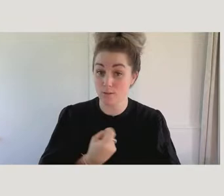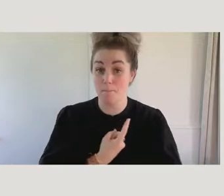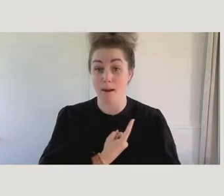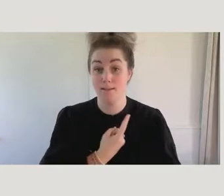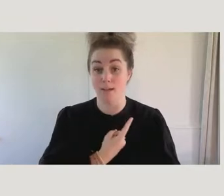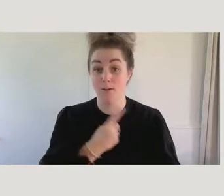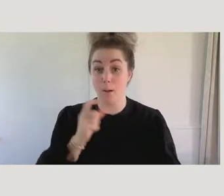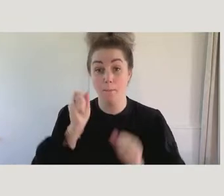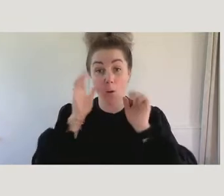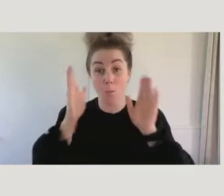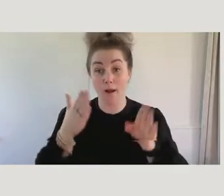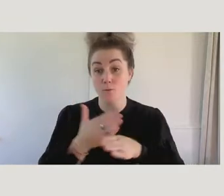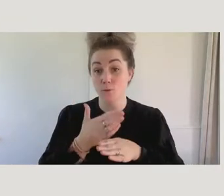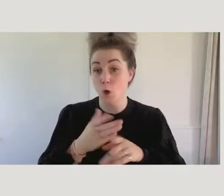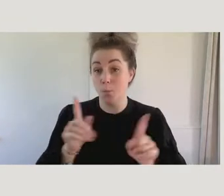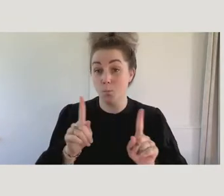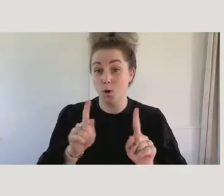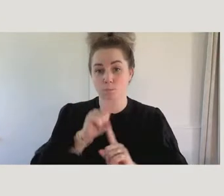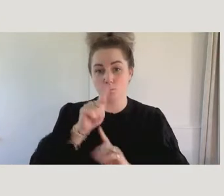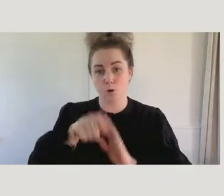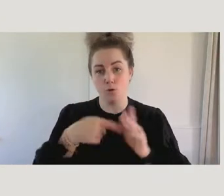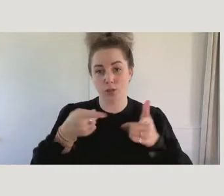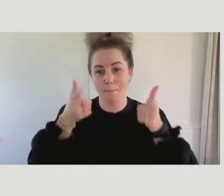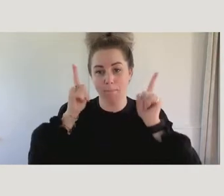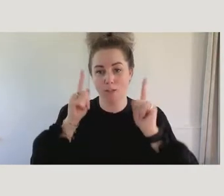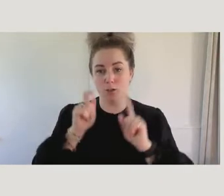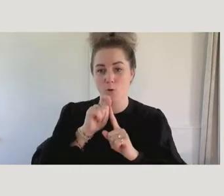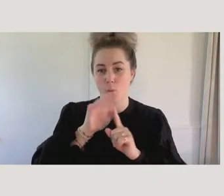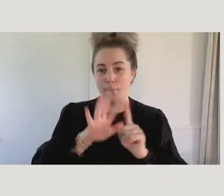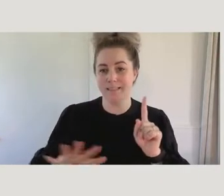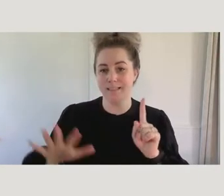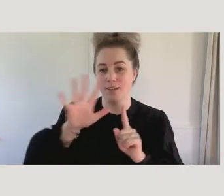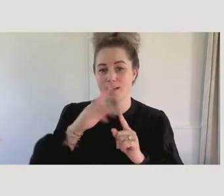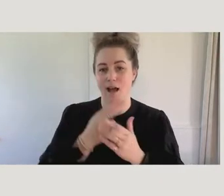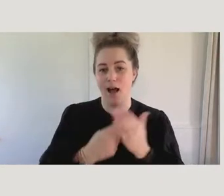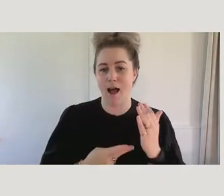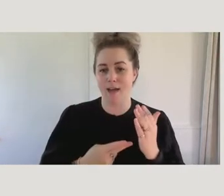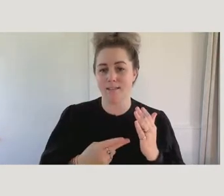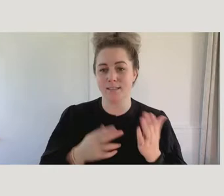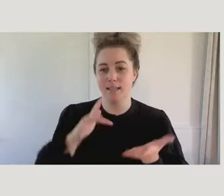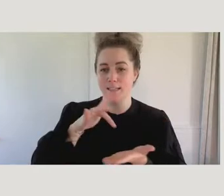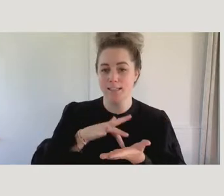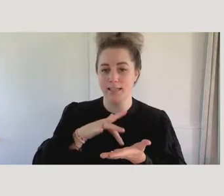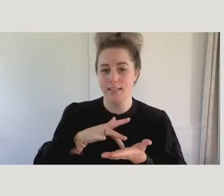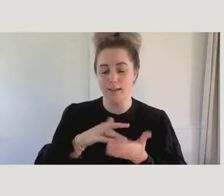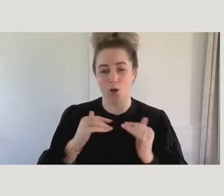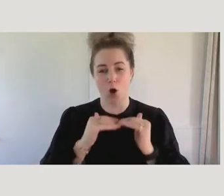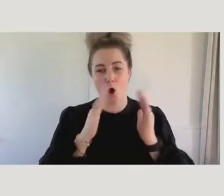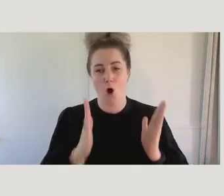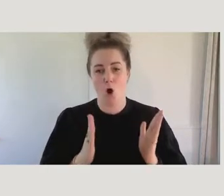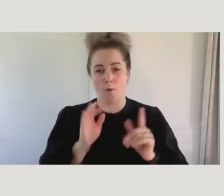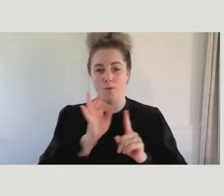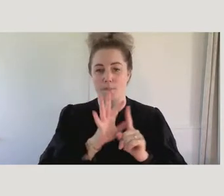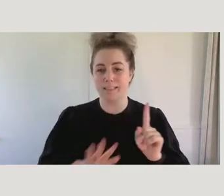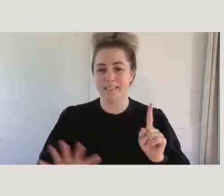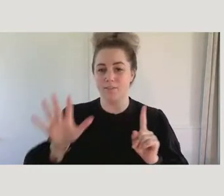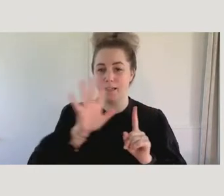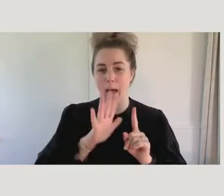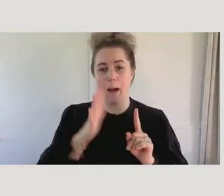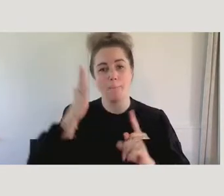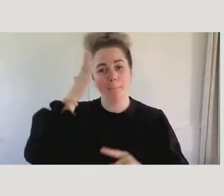my wonderful job is project manager for the Pacifica Arts Center home of the Pacifica mamas